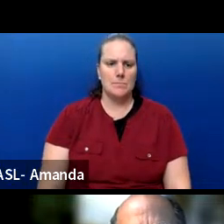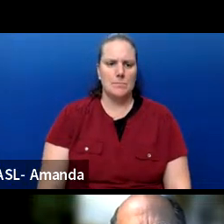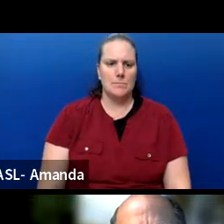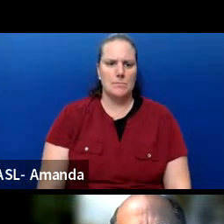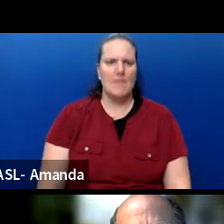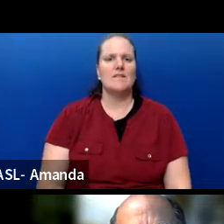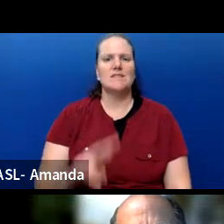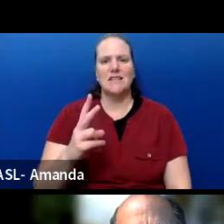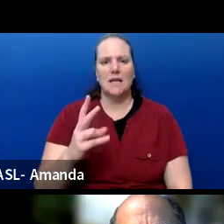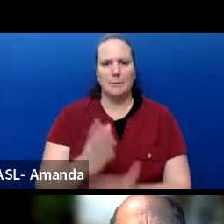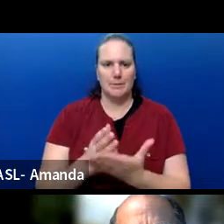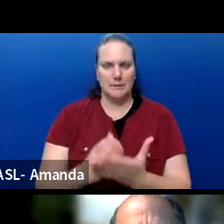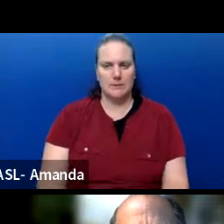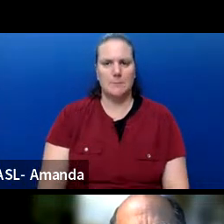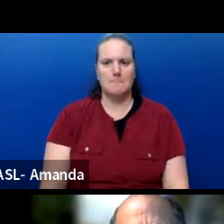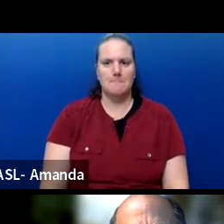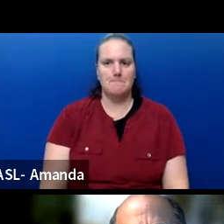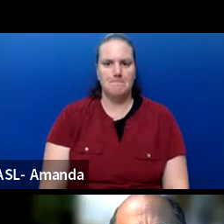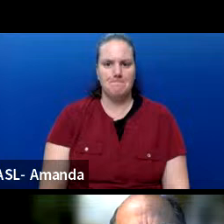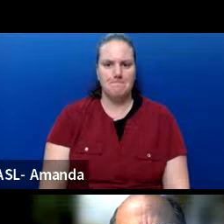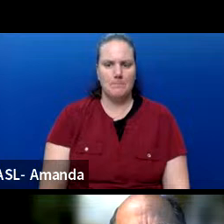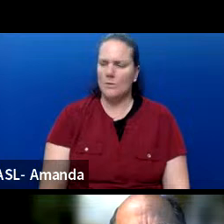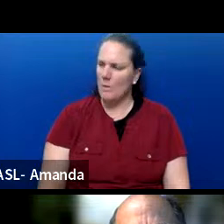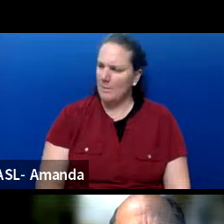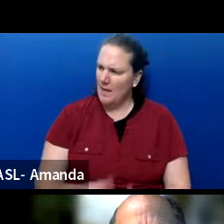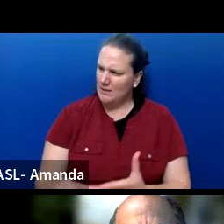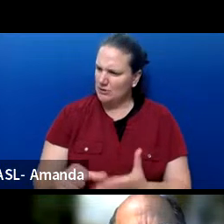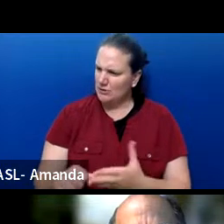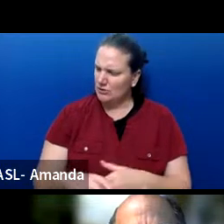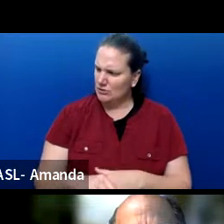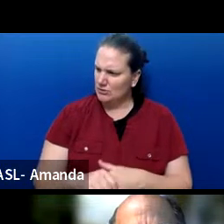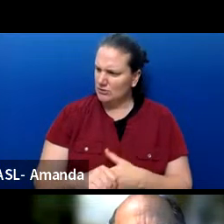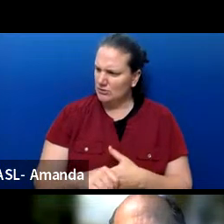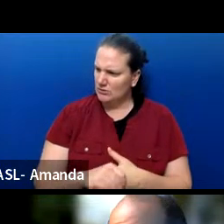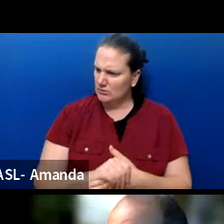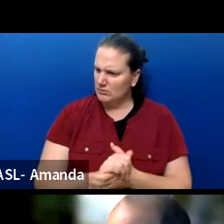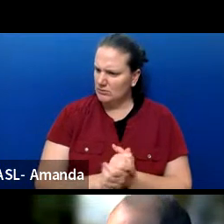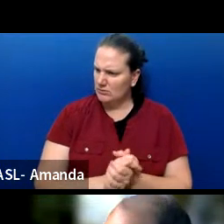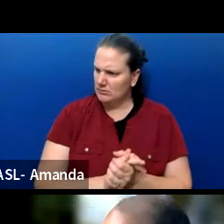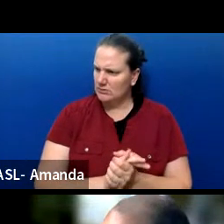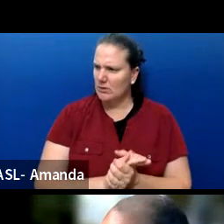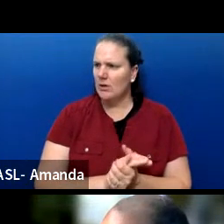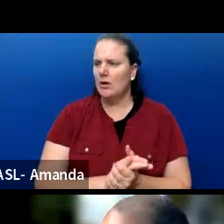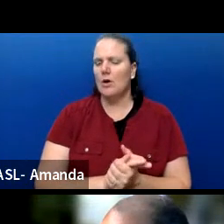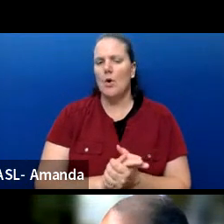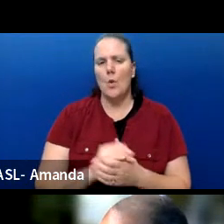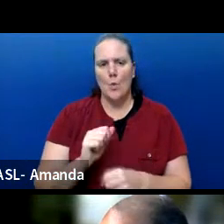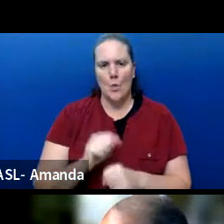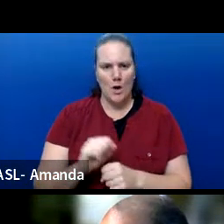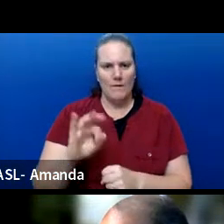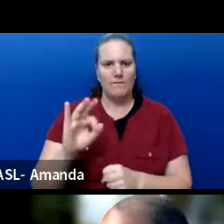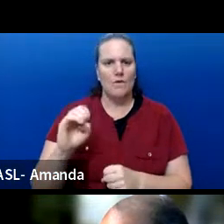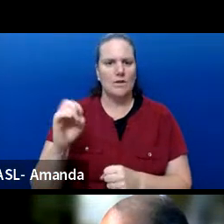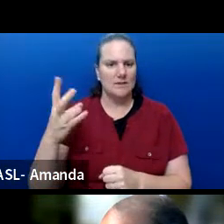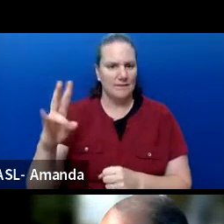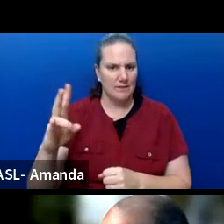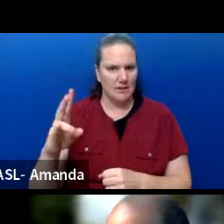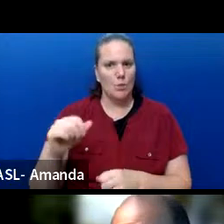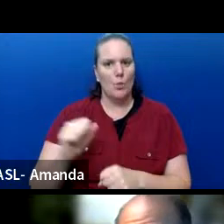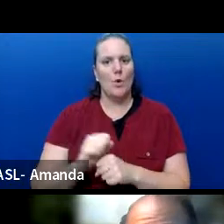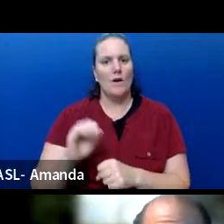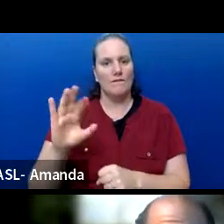piece. What page are you reading? The second page, workforce 17 and workforce